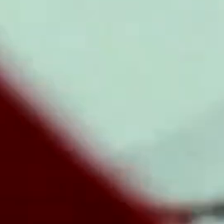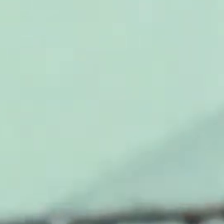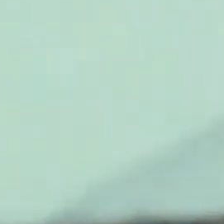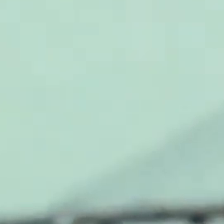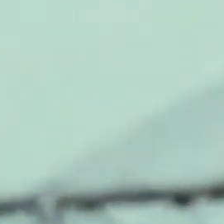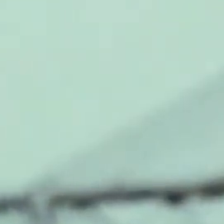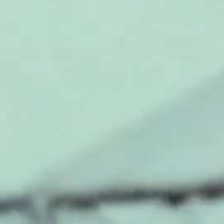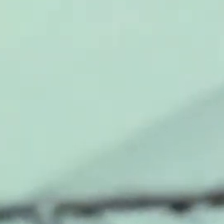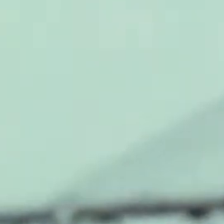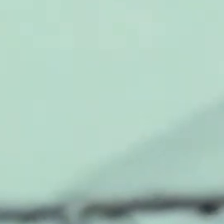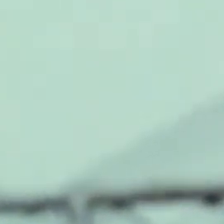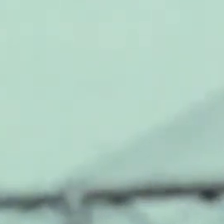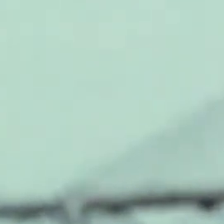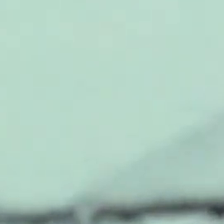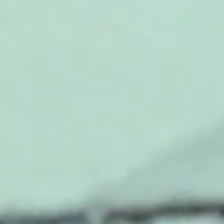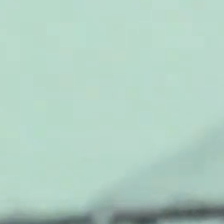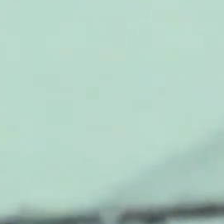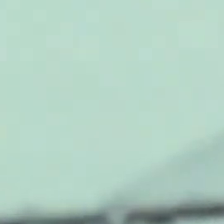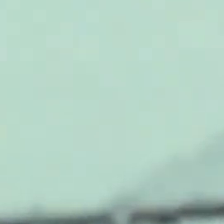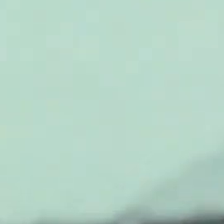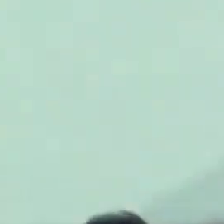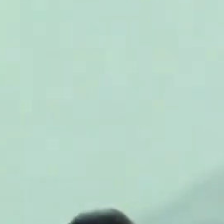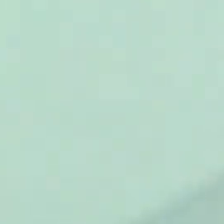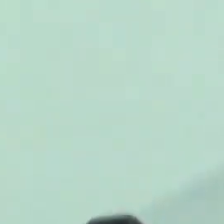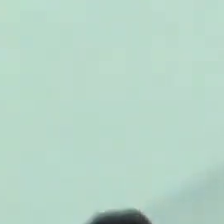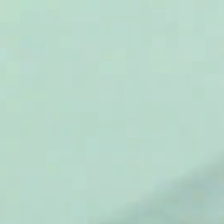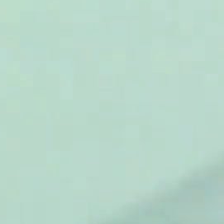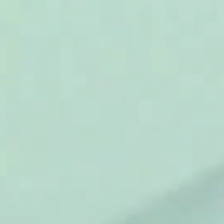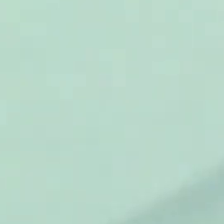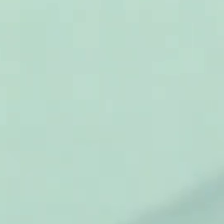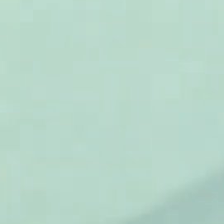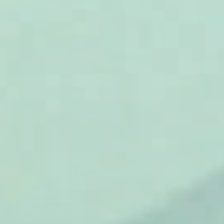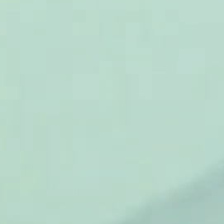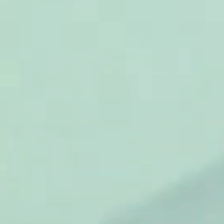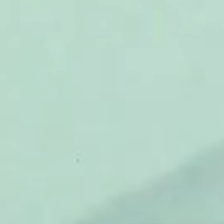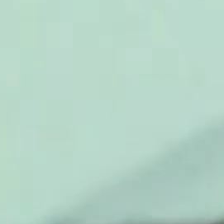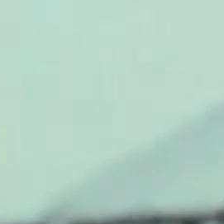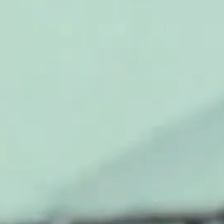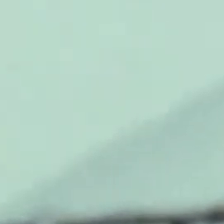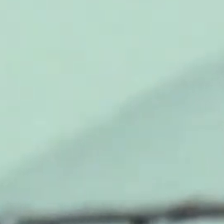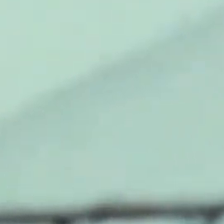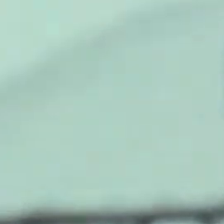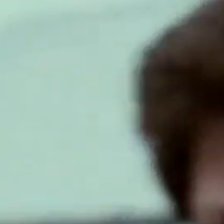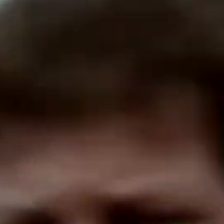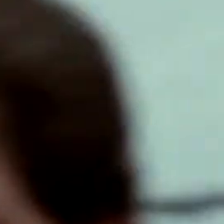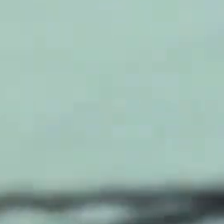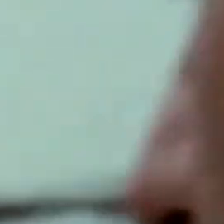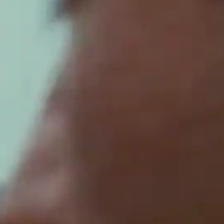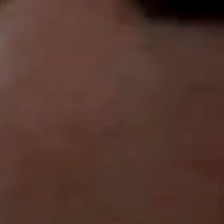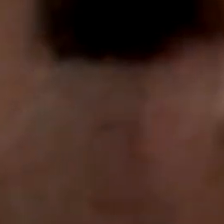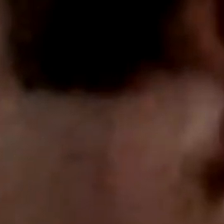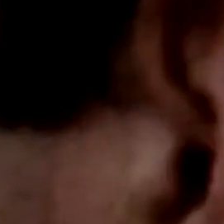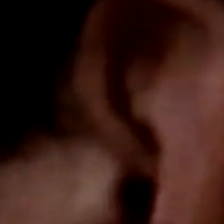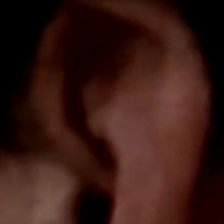like you did yesterday, then I will put you out. You understand me?